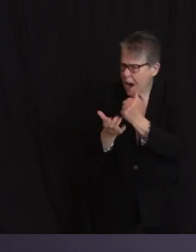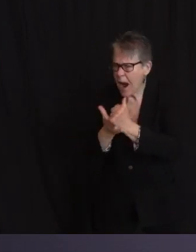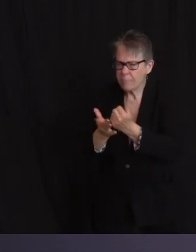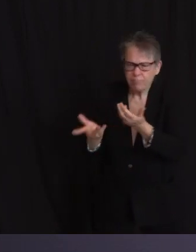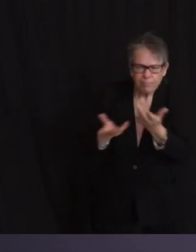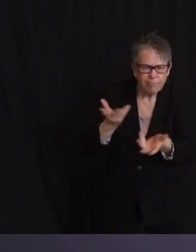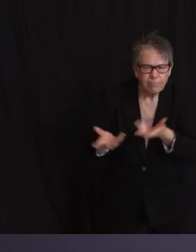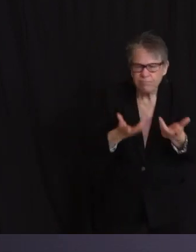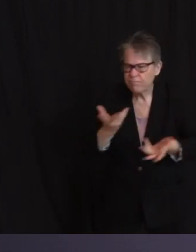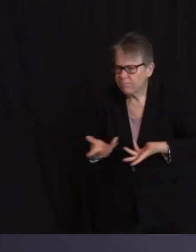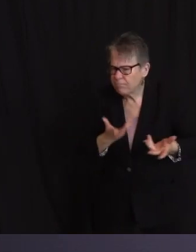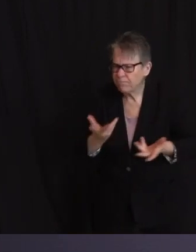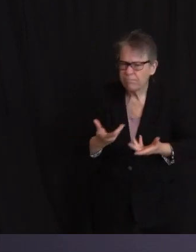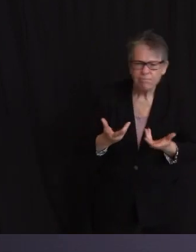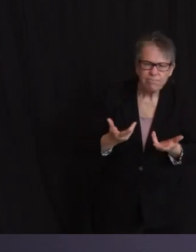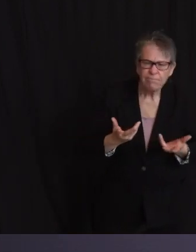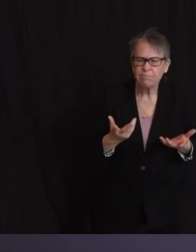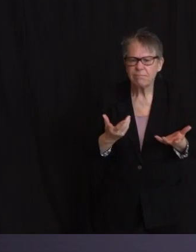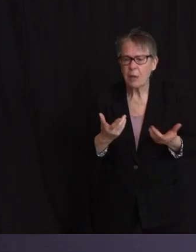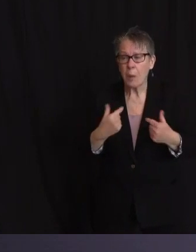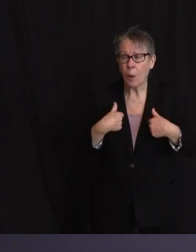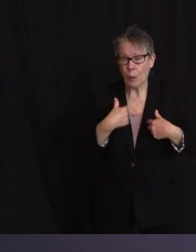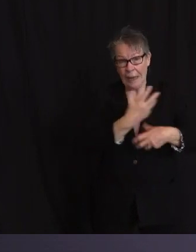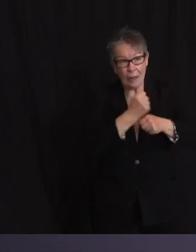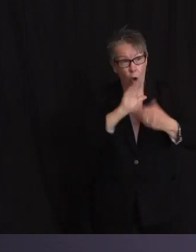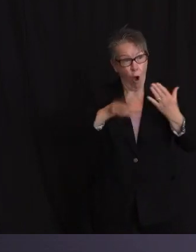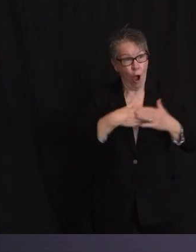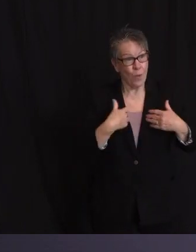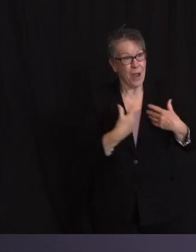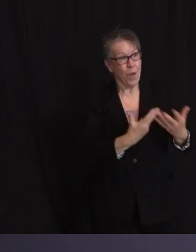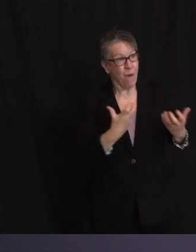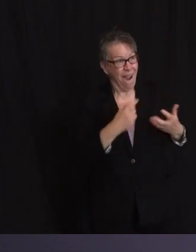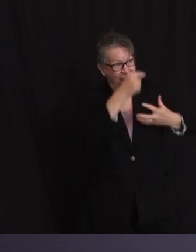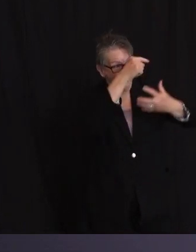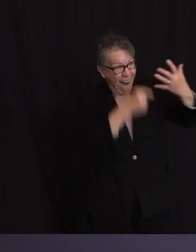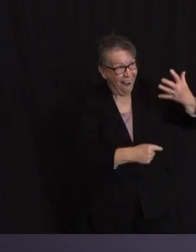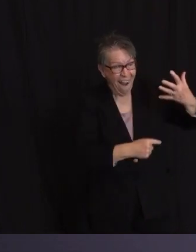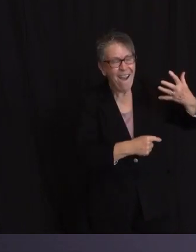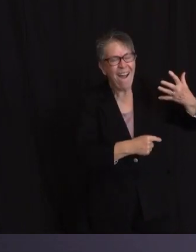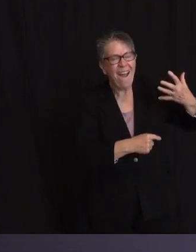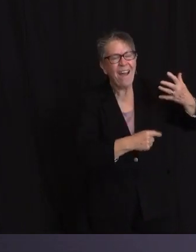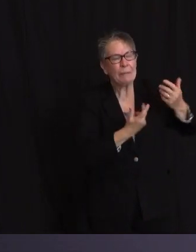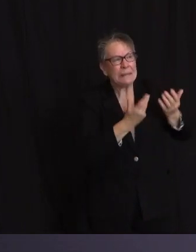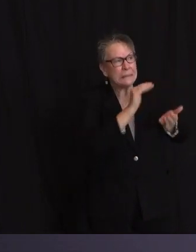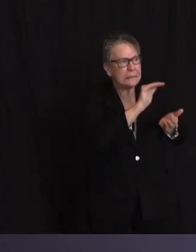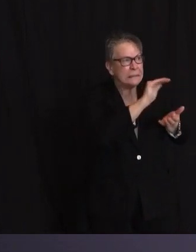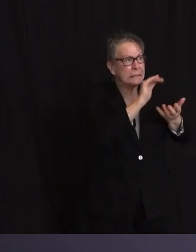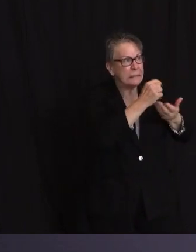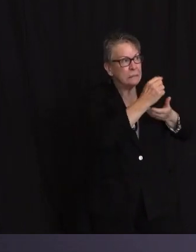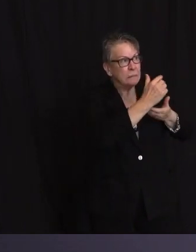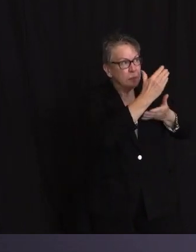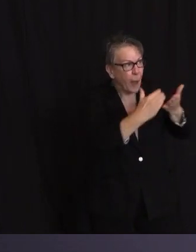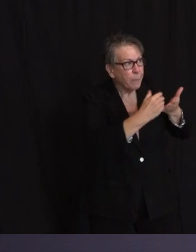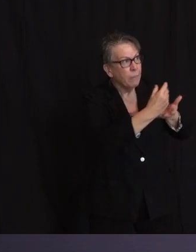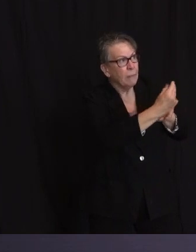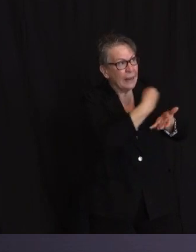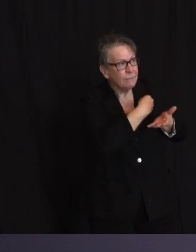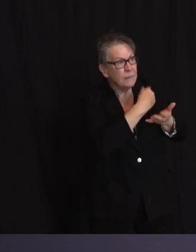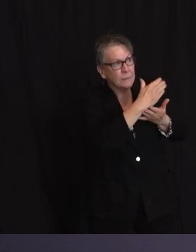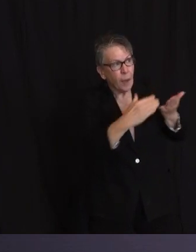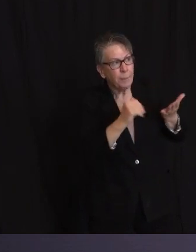been responsive. I would just say with the greatest respect, we don't see it that way as it relates to